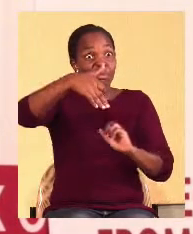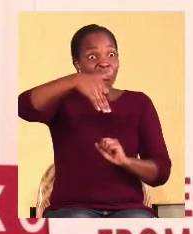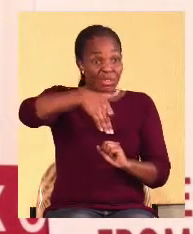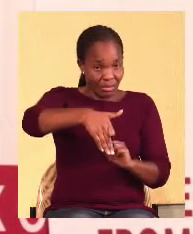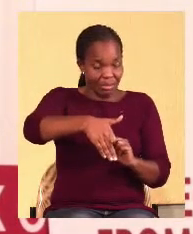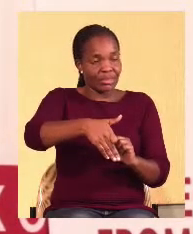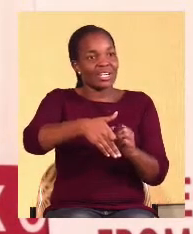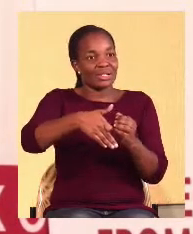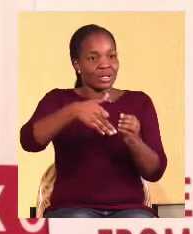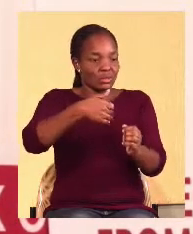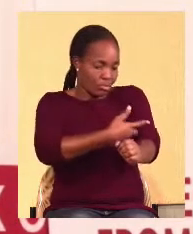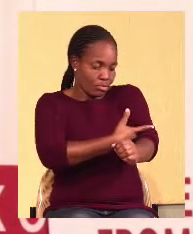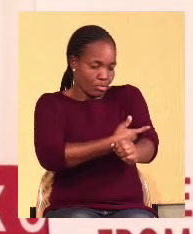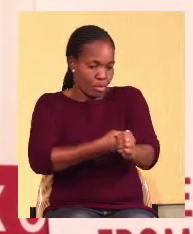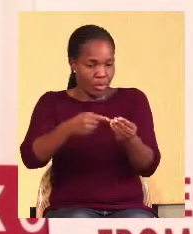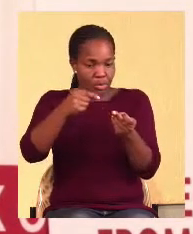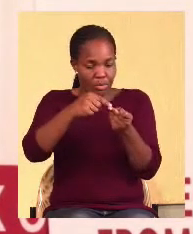for